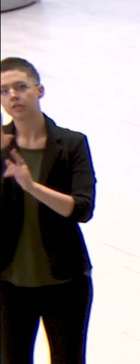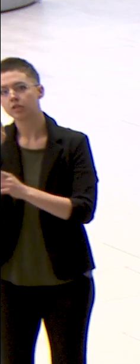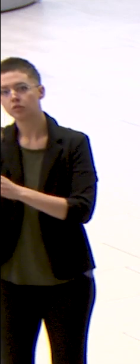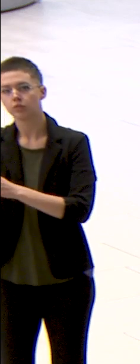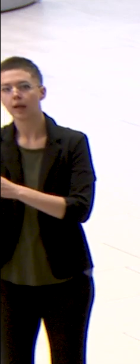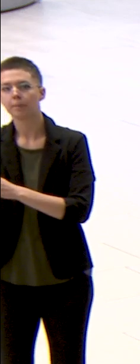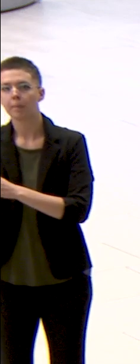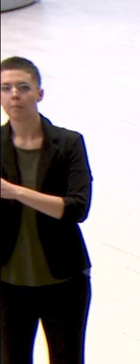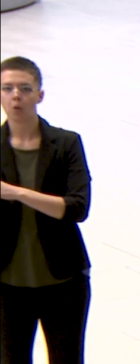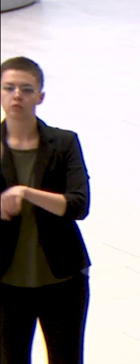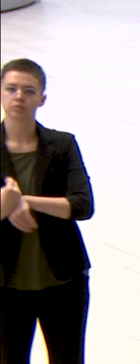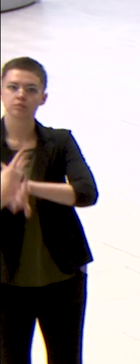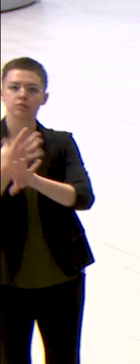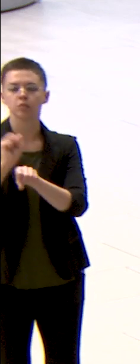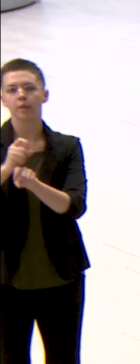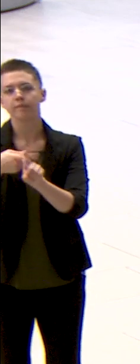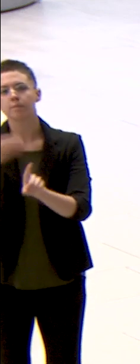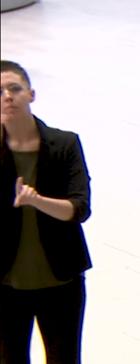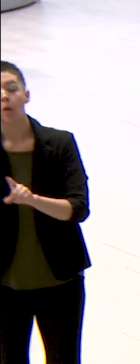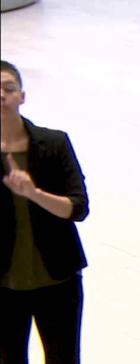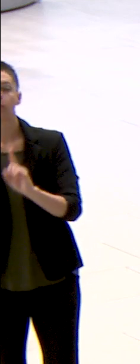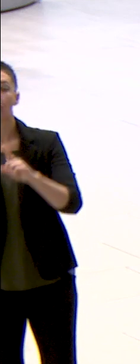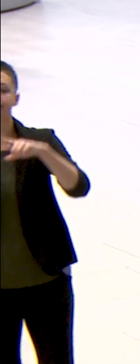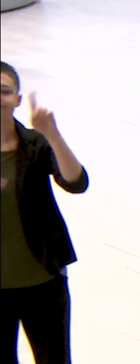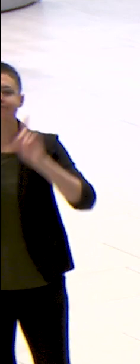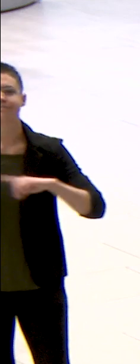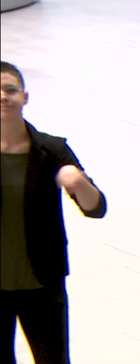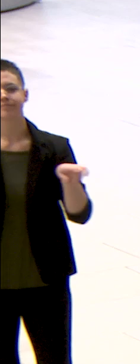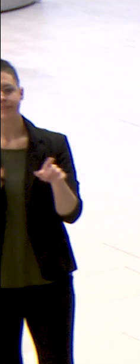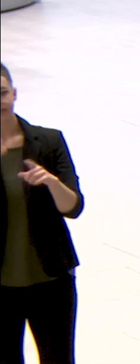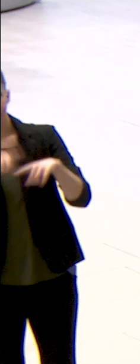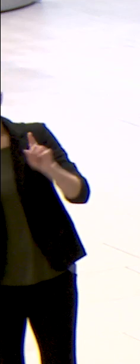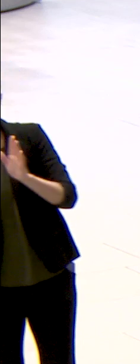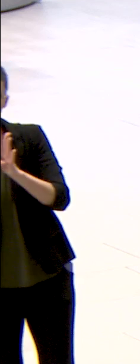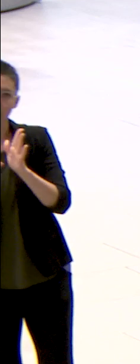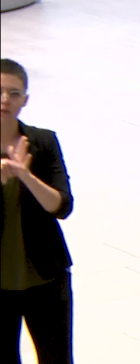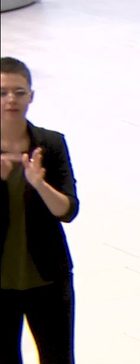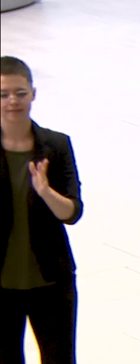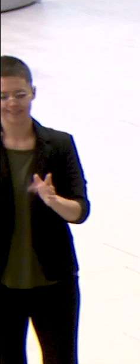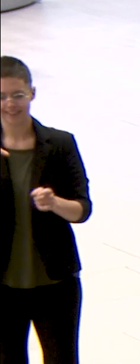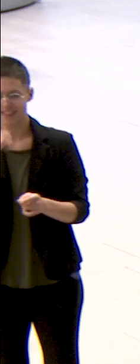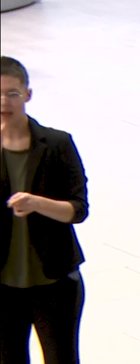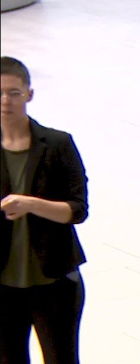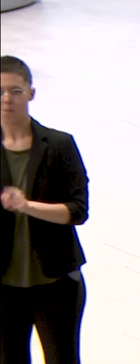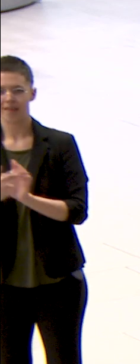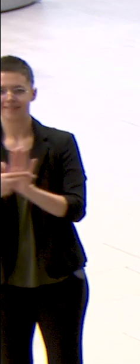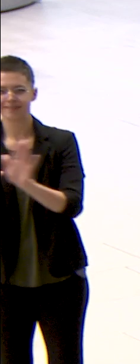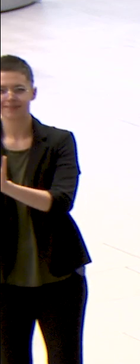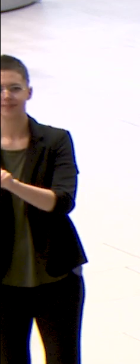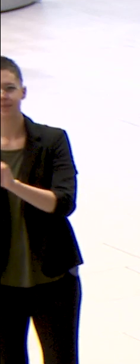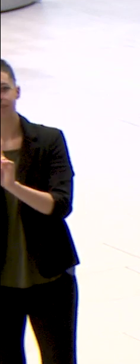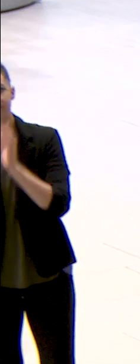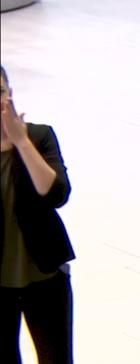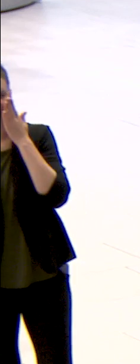geographically diverse and also background diverse. And so wanting, again, Latinos are not a monolith, and we come from many, many backgrounds, and